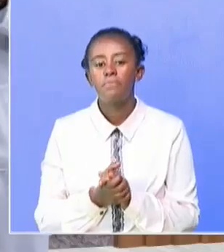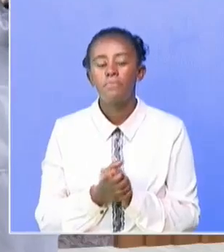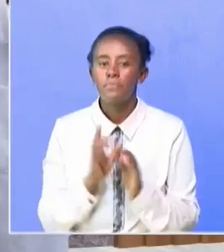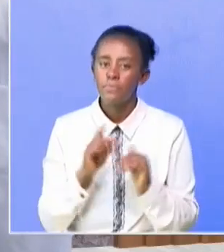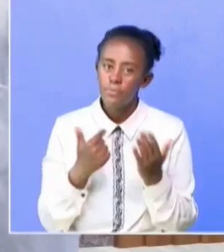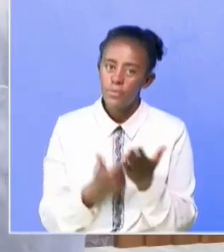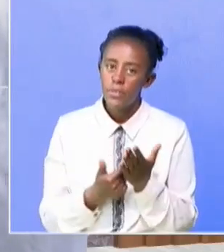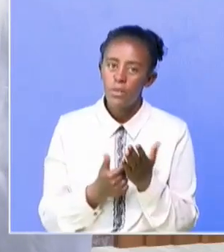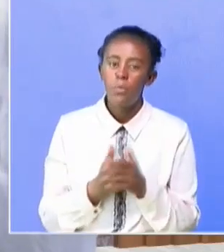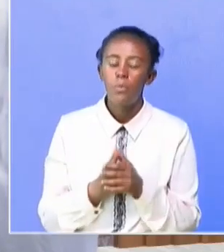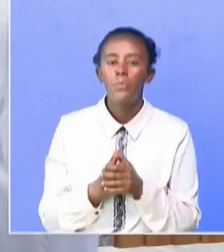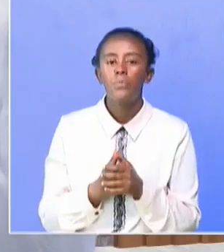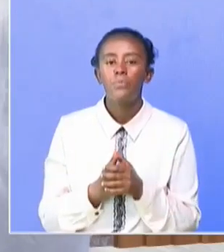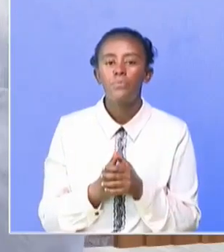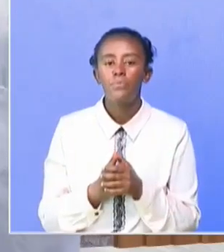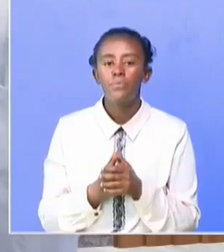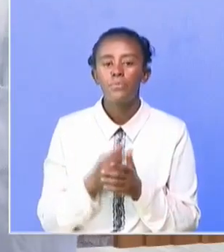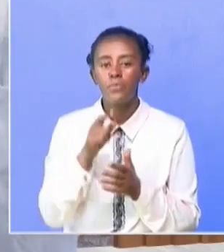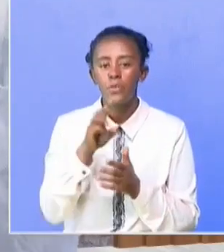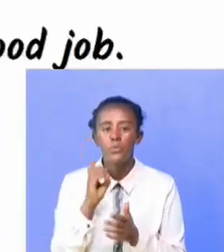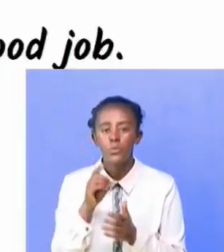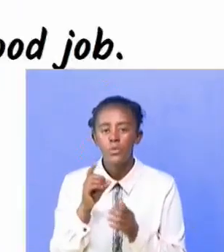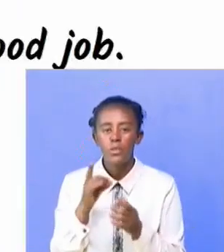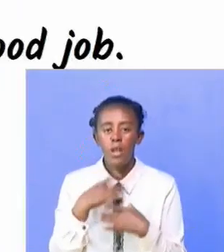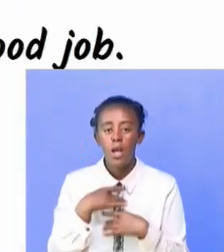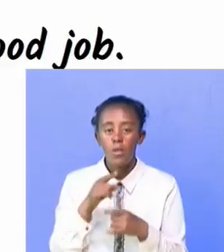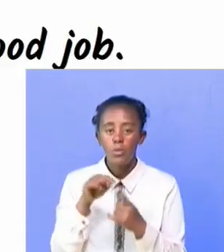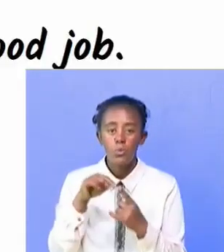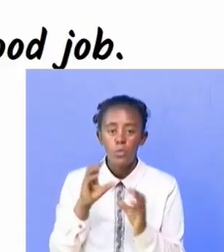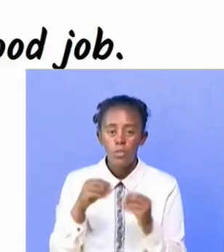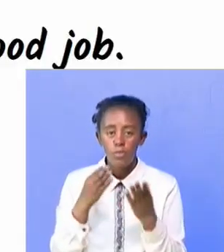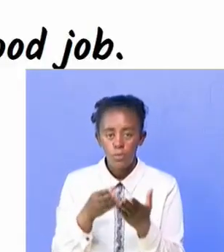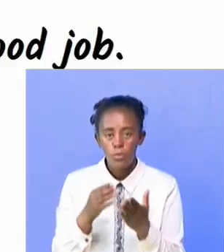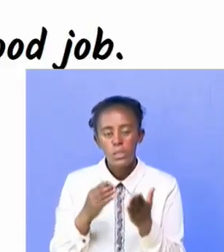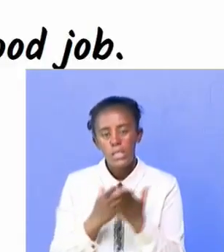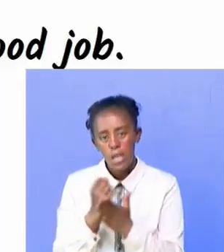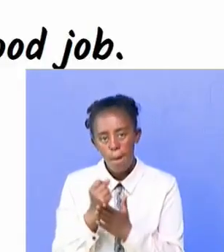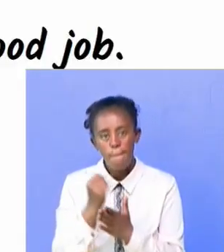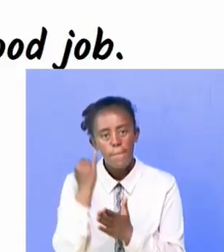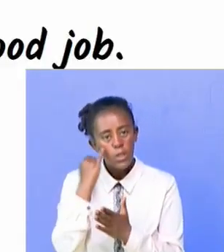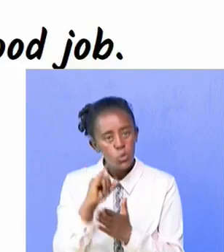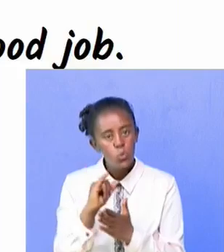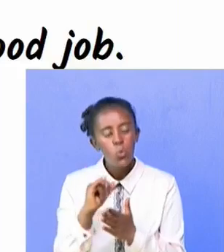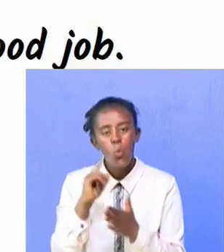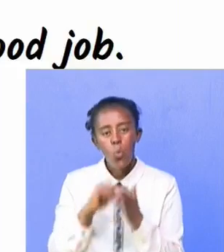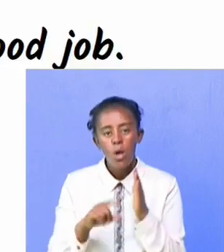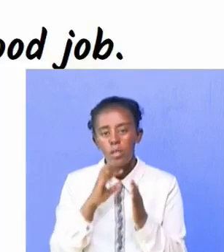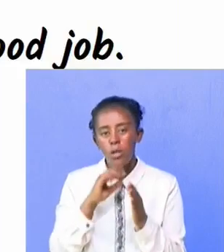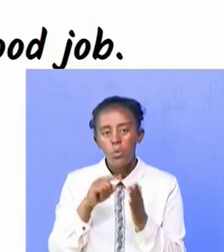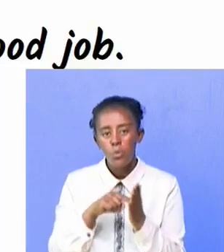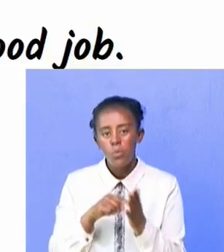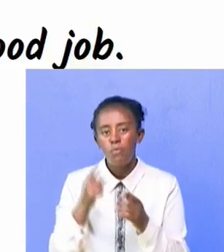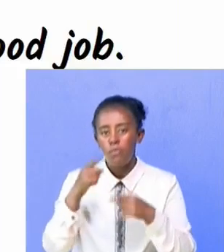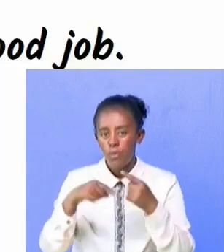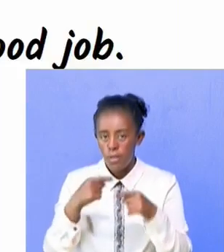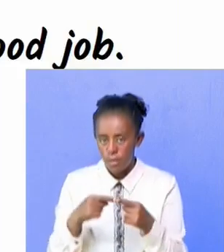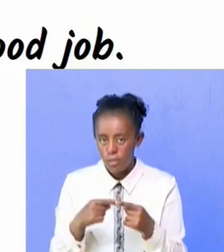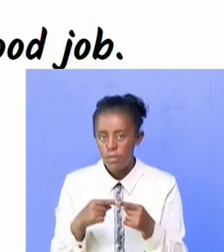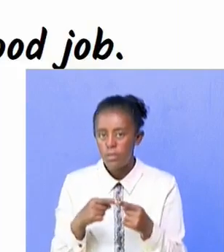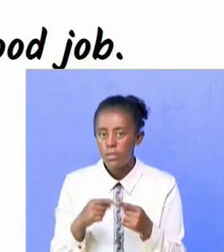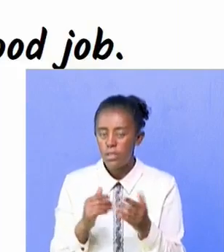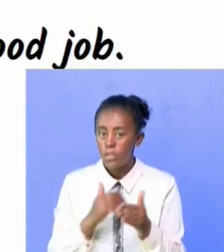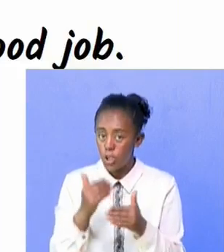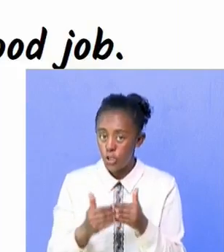So, I would like to give you some issues, what you are going to do for the coming